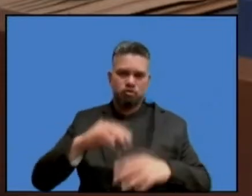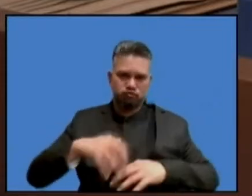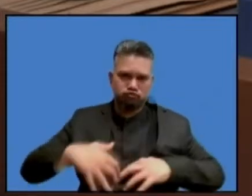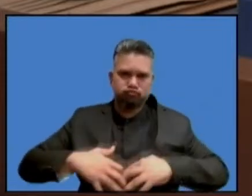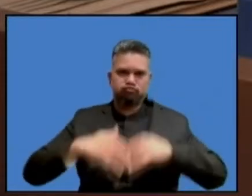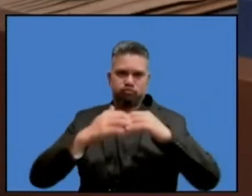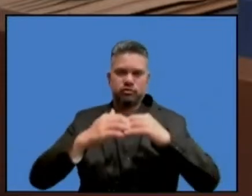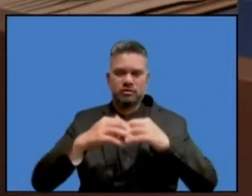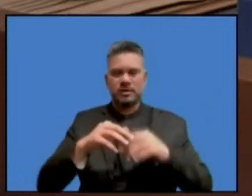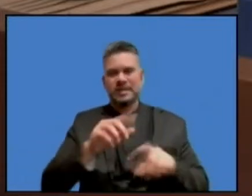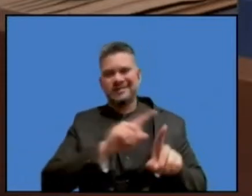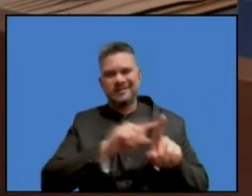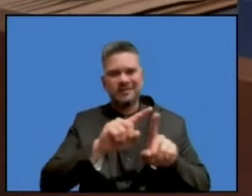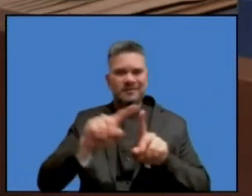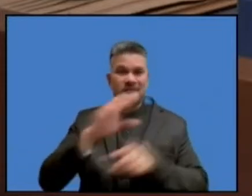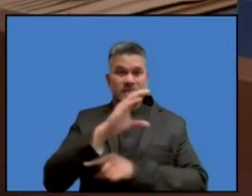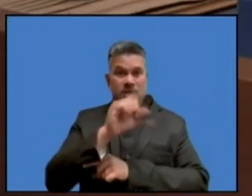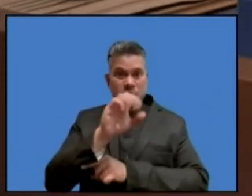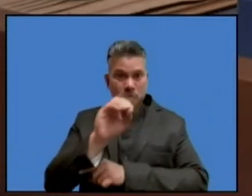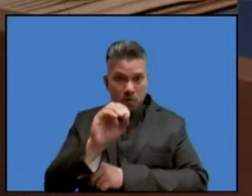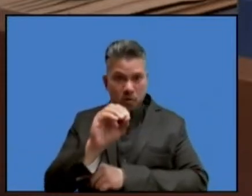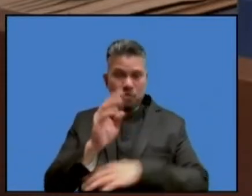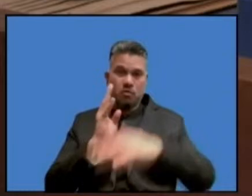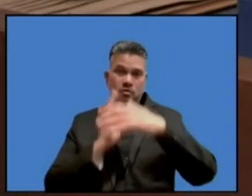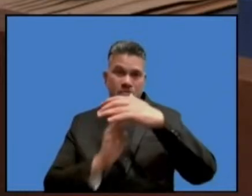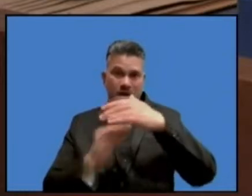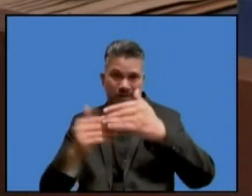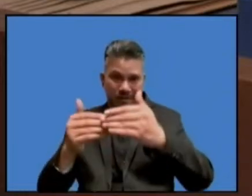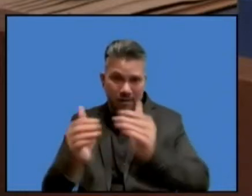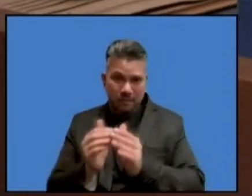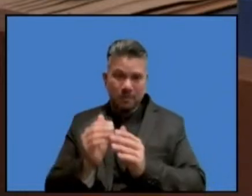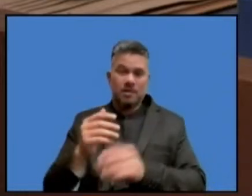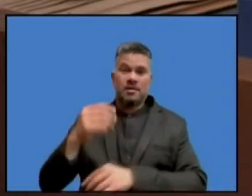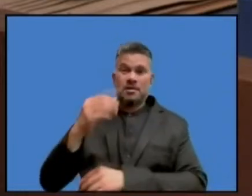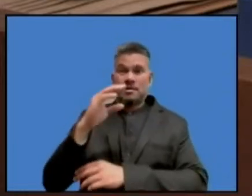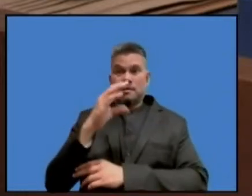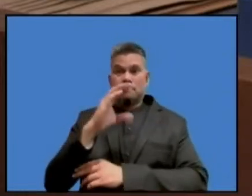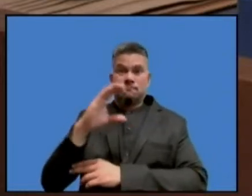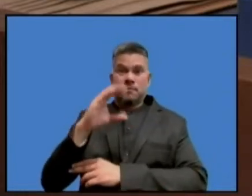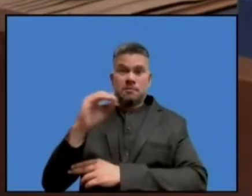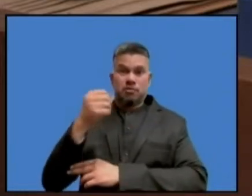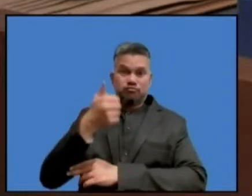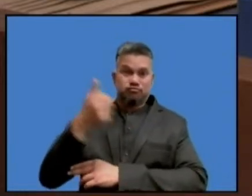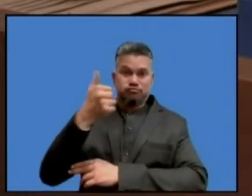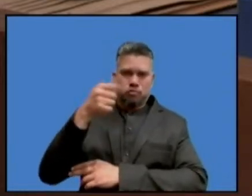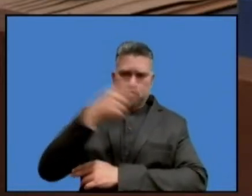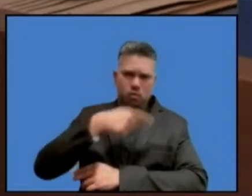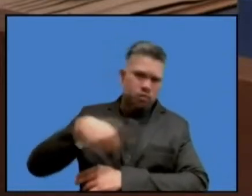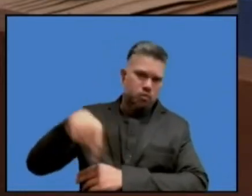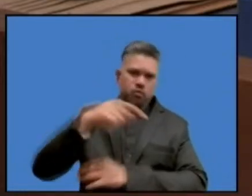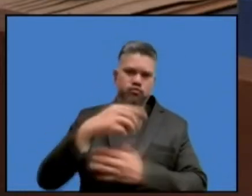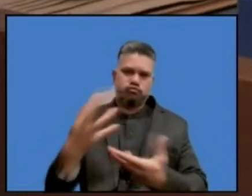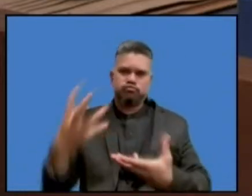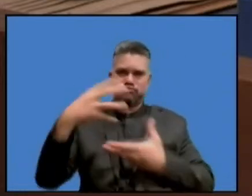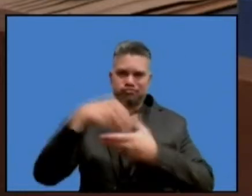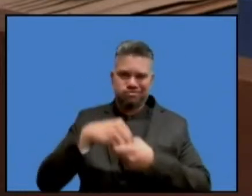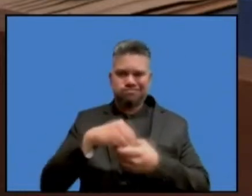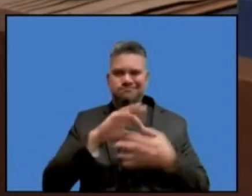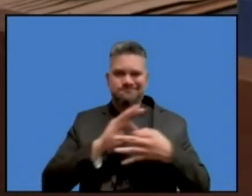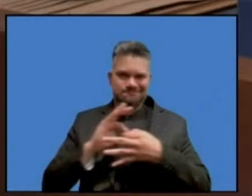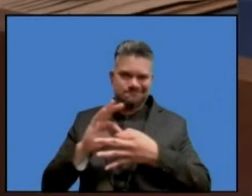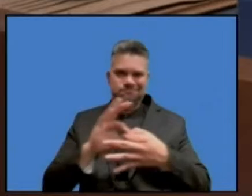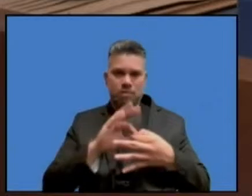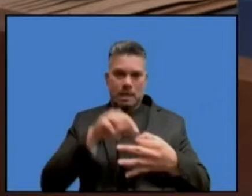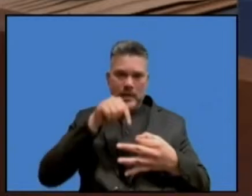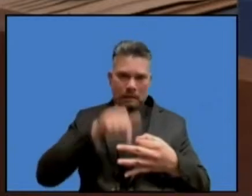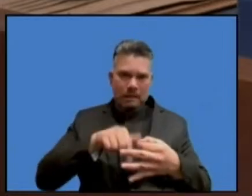organizations, migrant communities, and employer representatives. This institutional mechanism embodies GCM's whole-of-government,